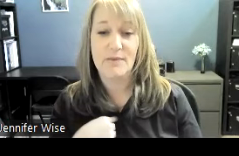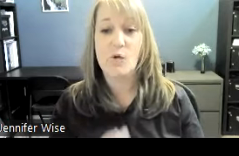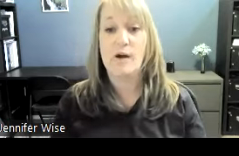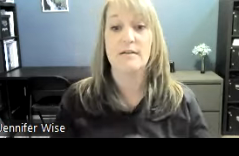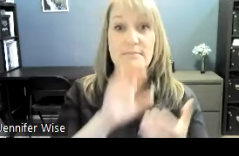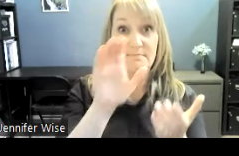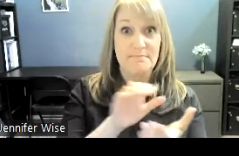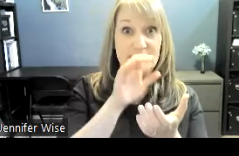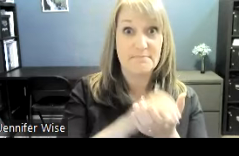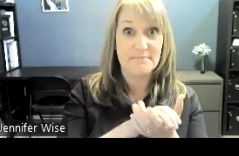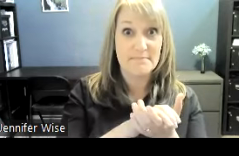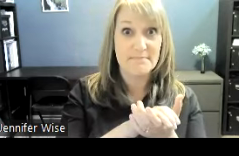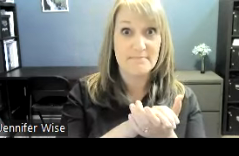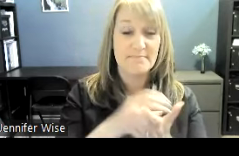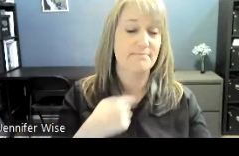or